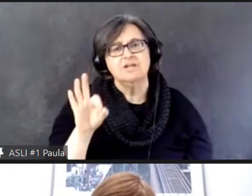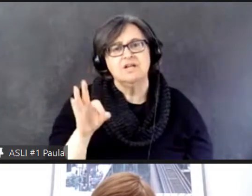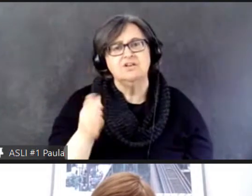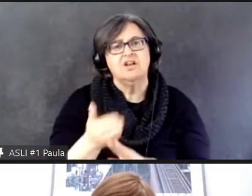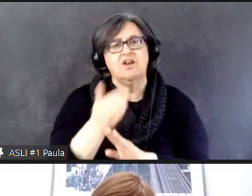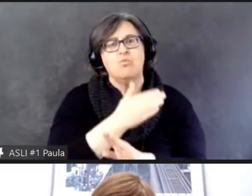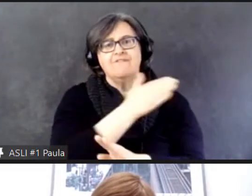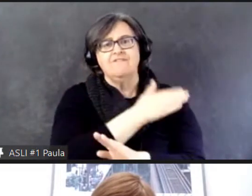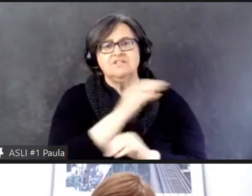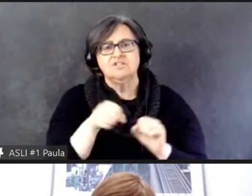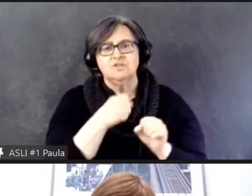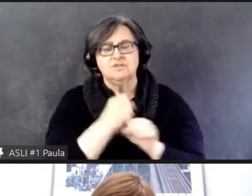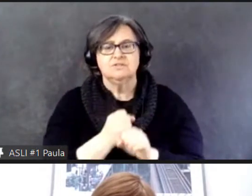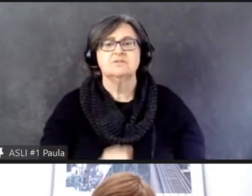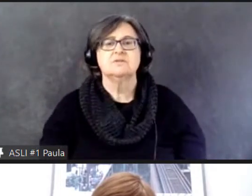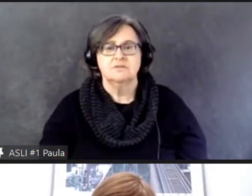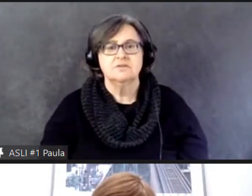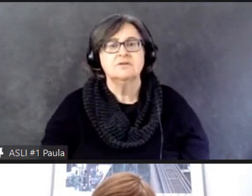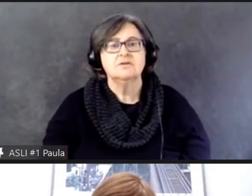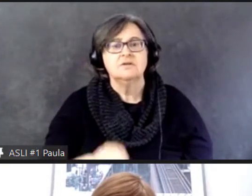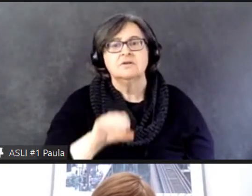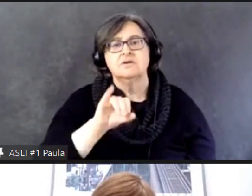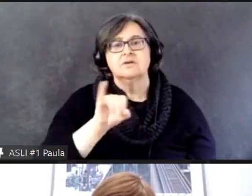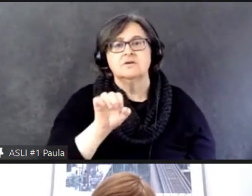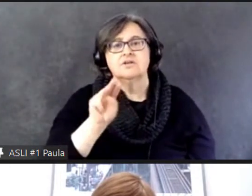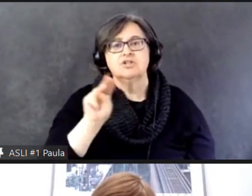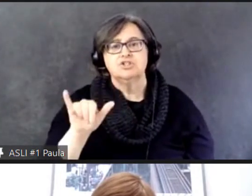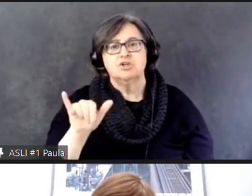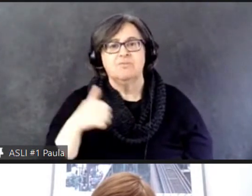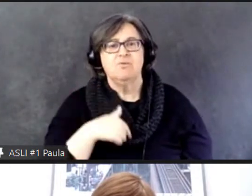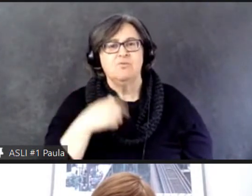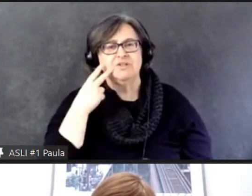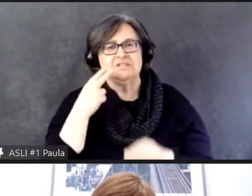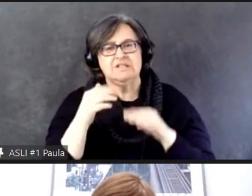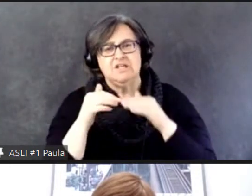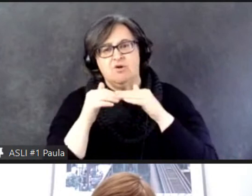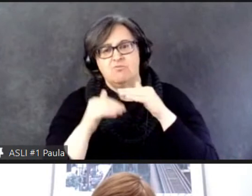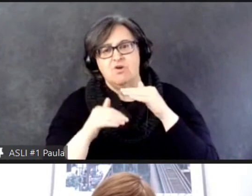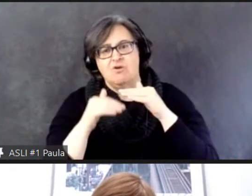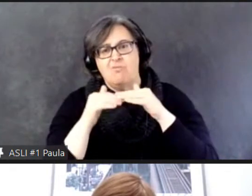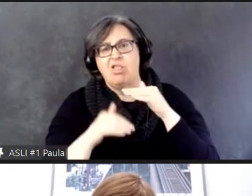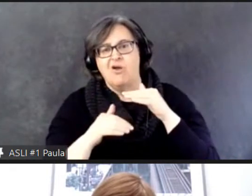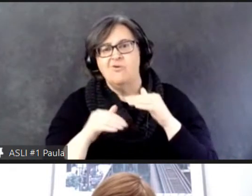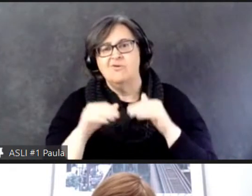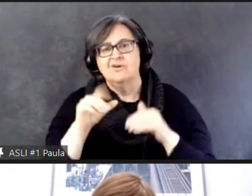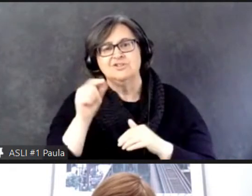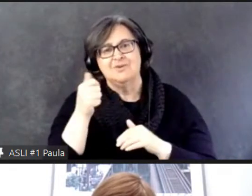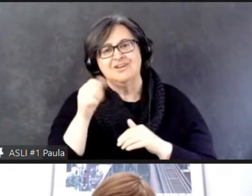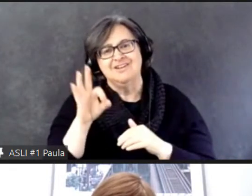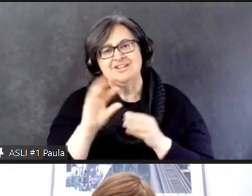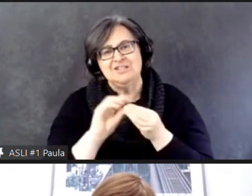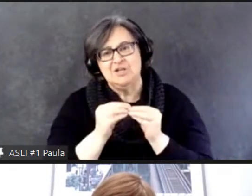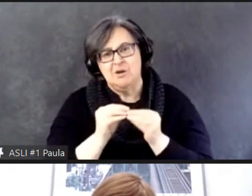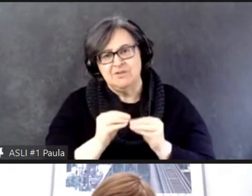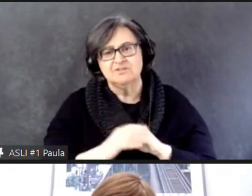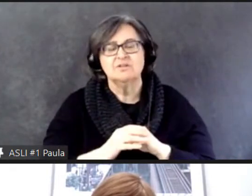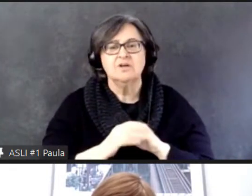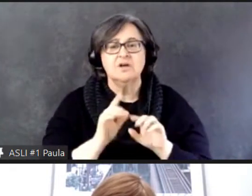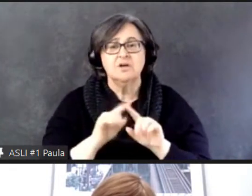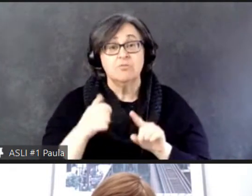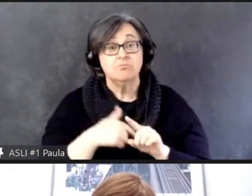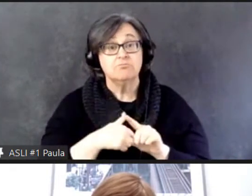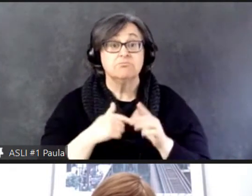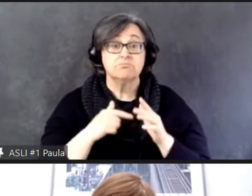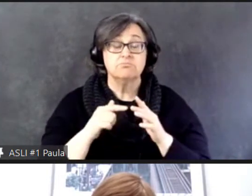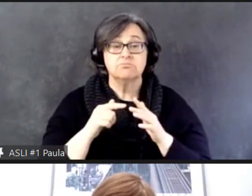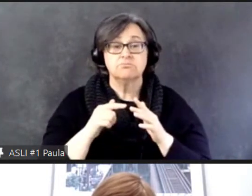years? Yeah, we're still seeing below 2019 type levels, but we are starting